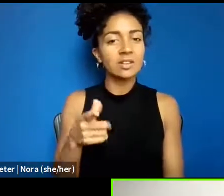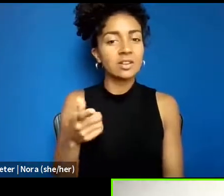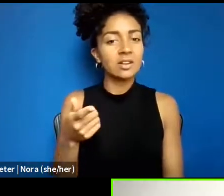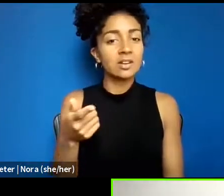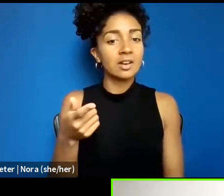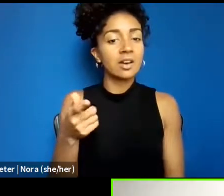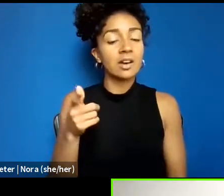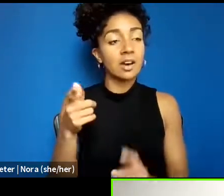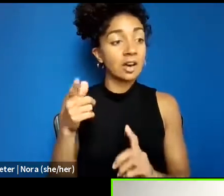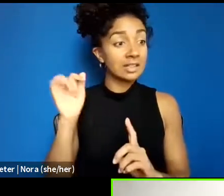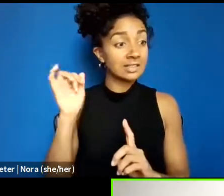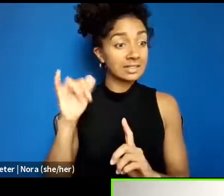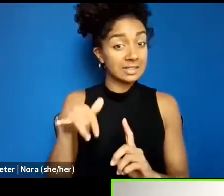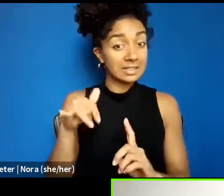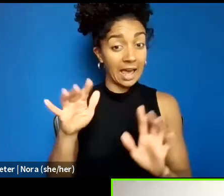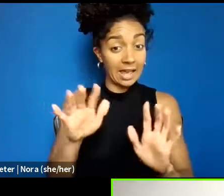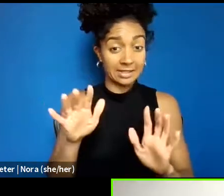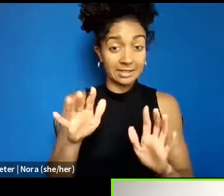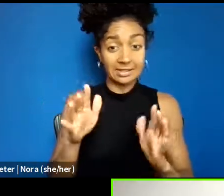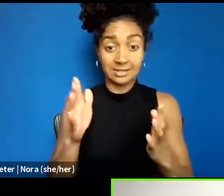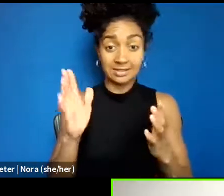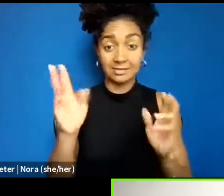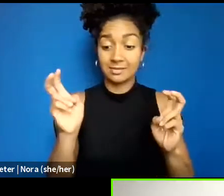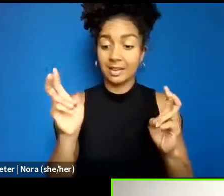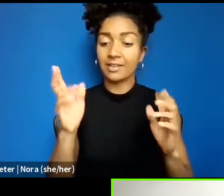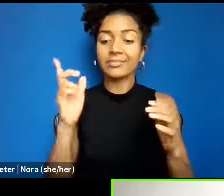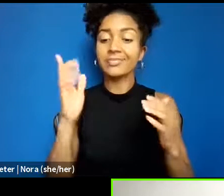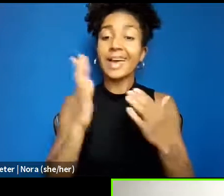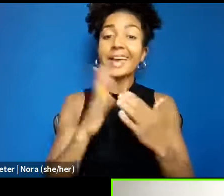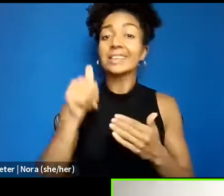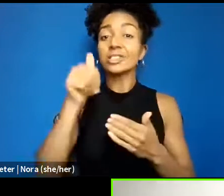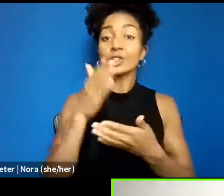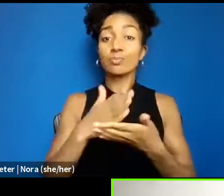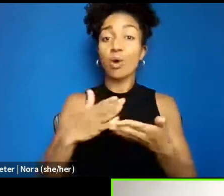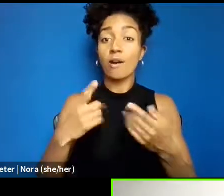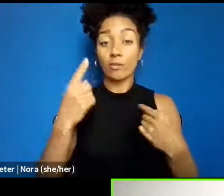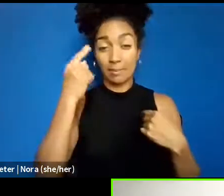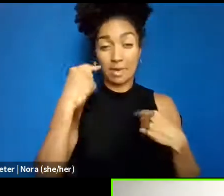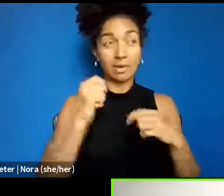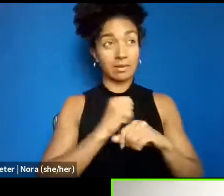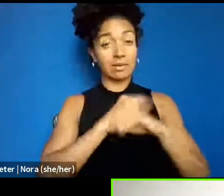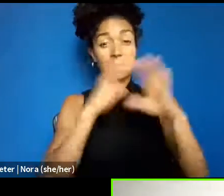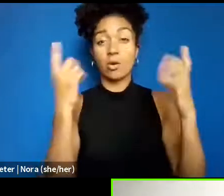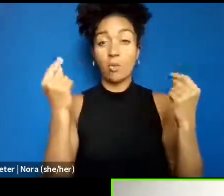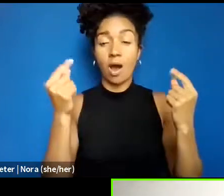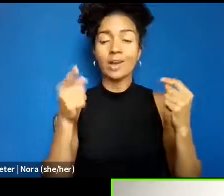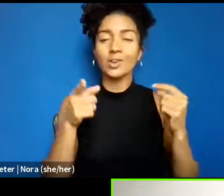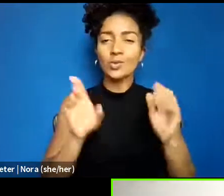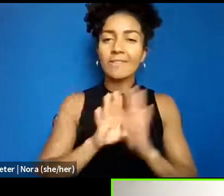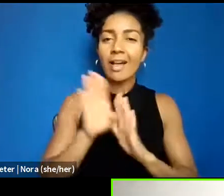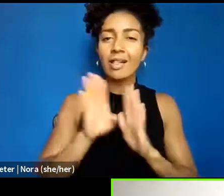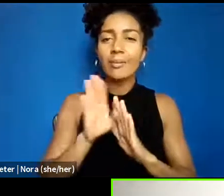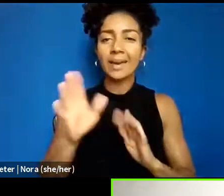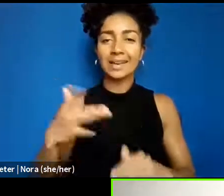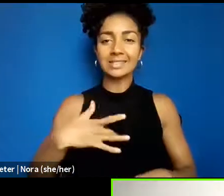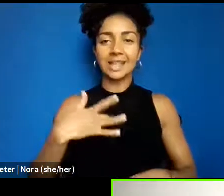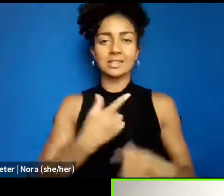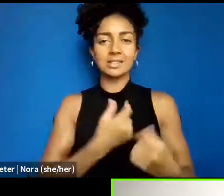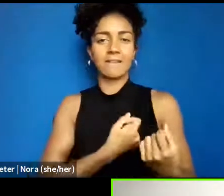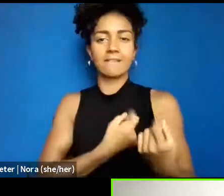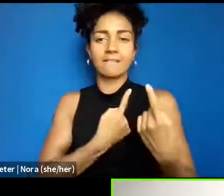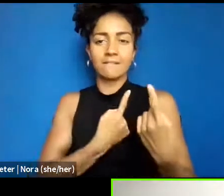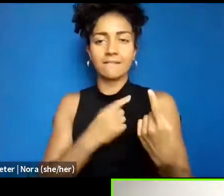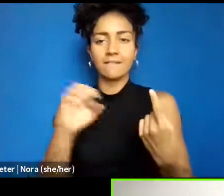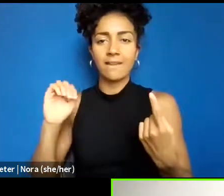The easiest part of it, in my mind, is really ensuring that you're developing a sense of empathy, really